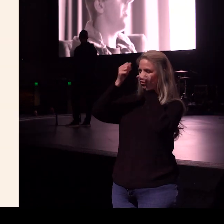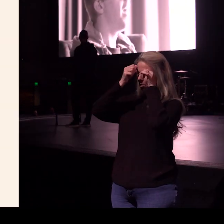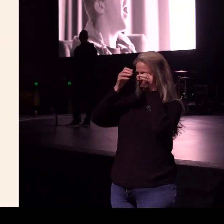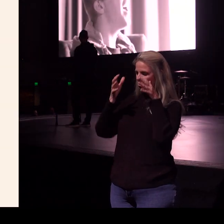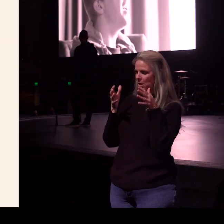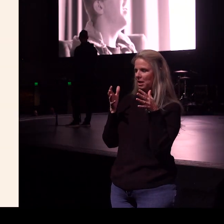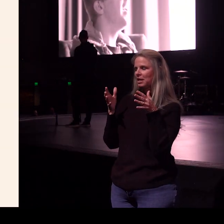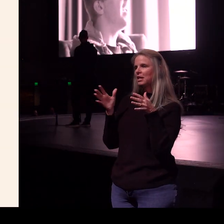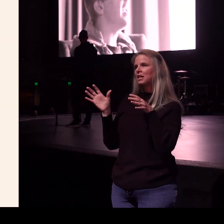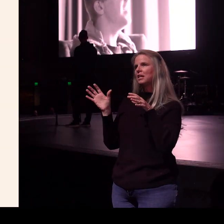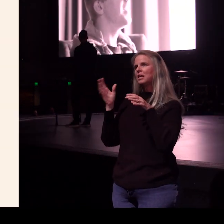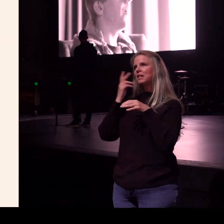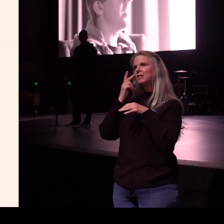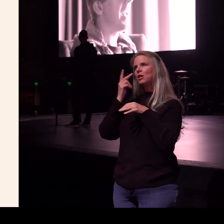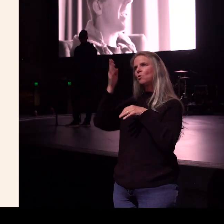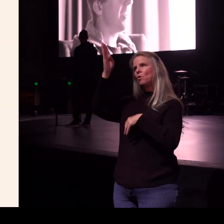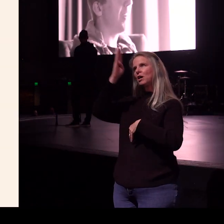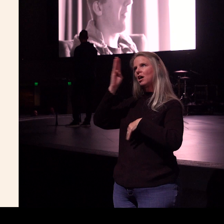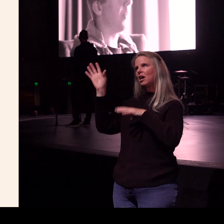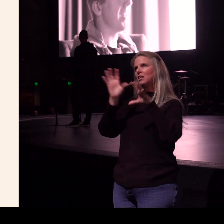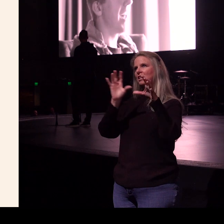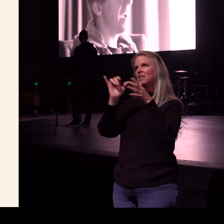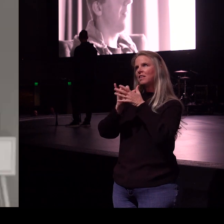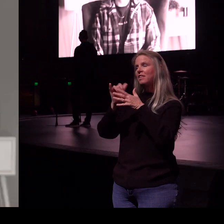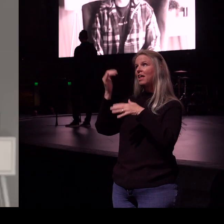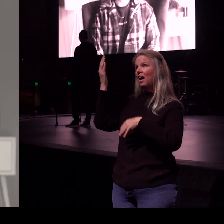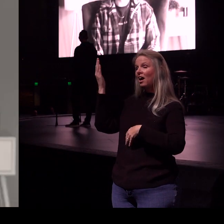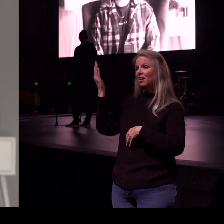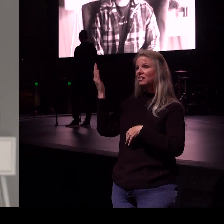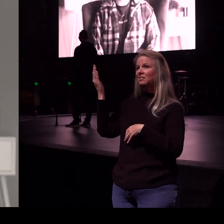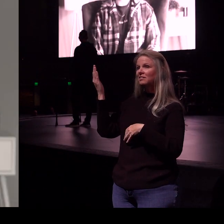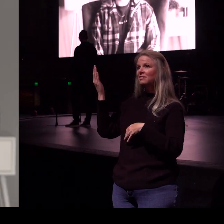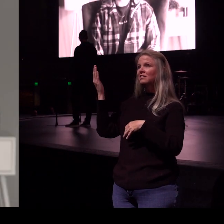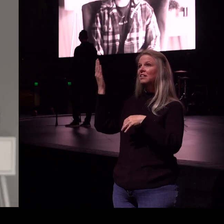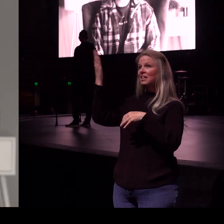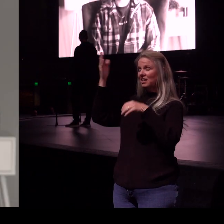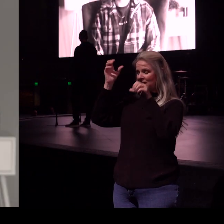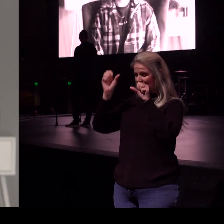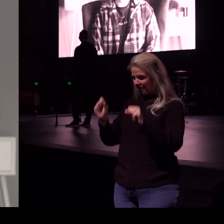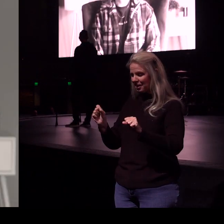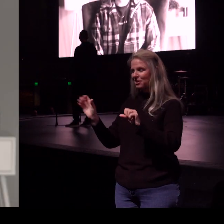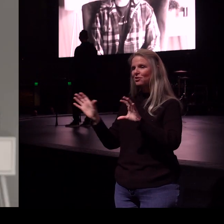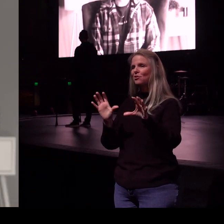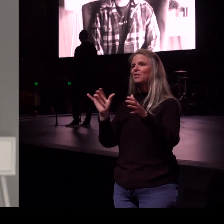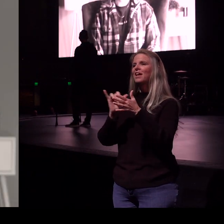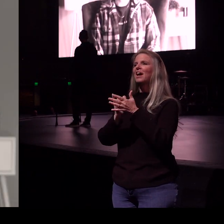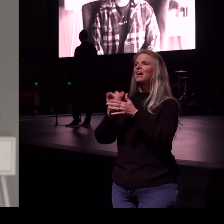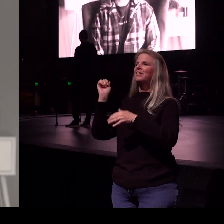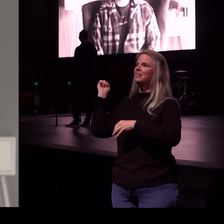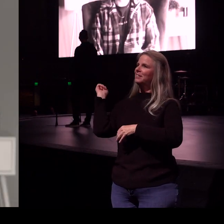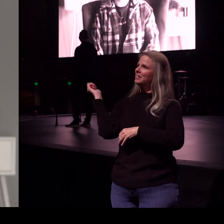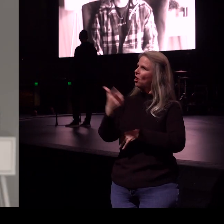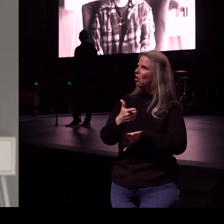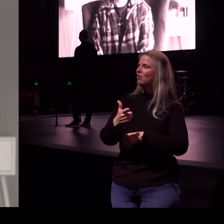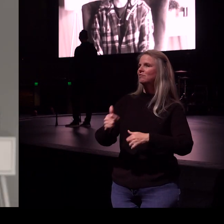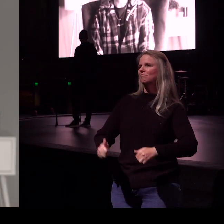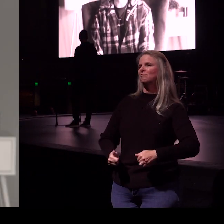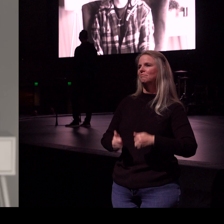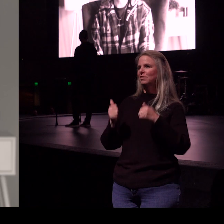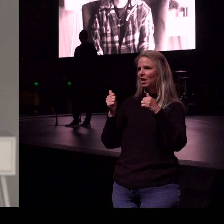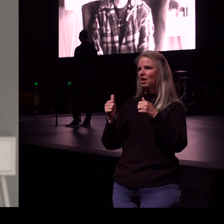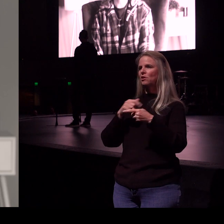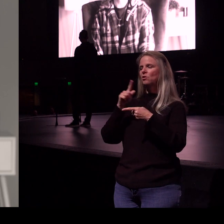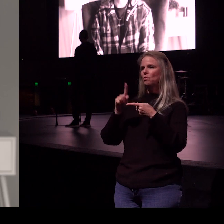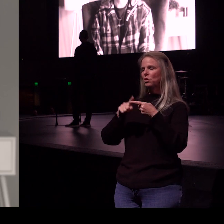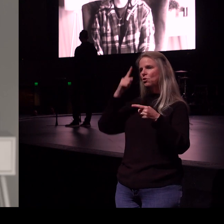did with that is something that he can do in everyone's life, right? When you feel a calling on your heart and you're faithful and obedient